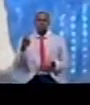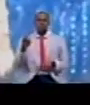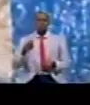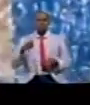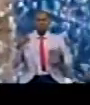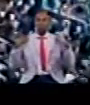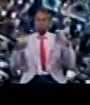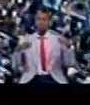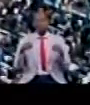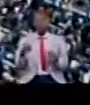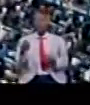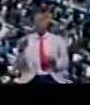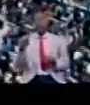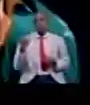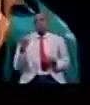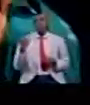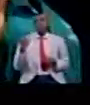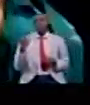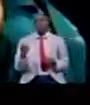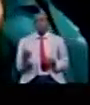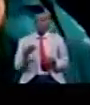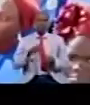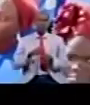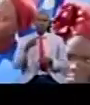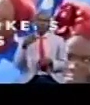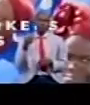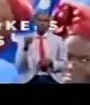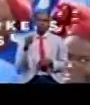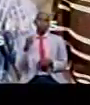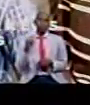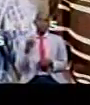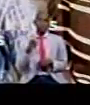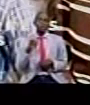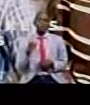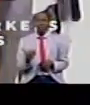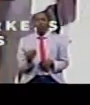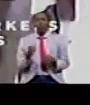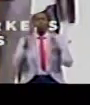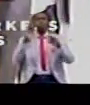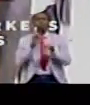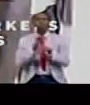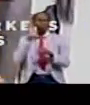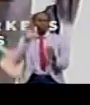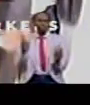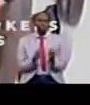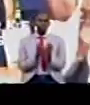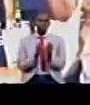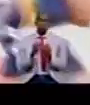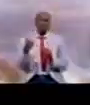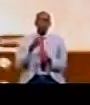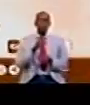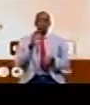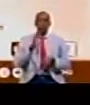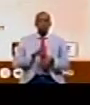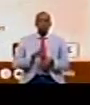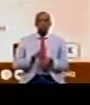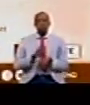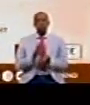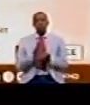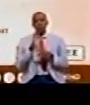anyhow. No single regard, no iota of regard. All these children of Belial will not influence our